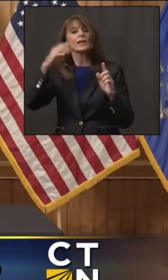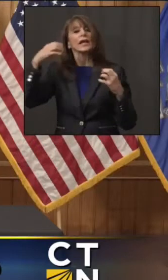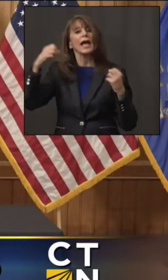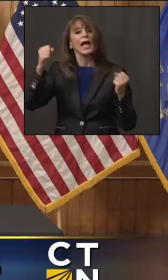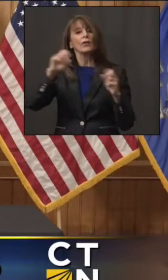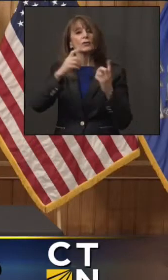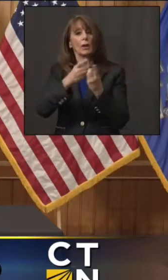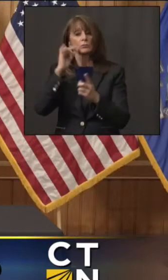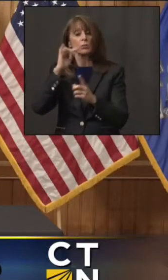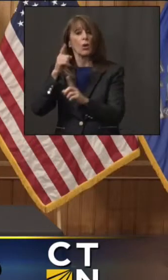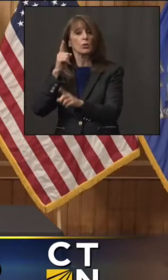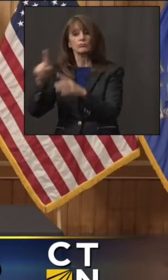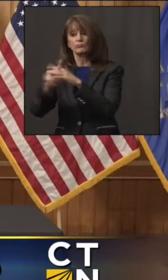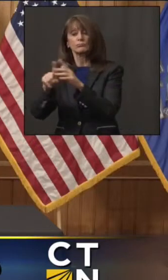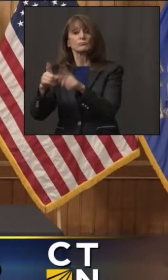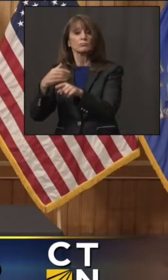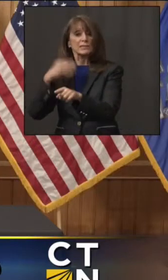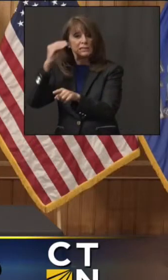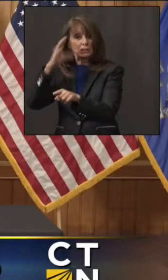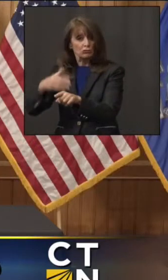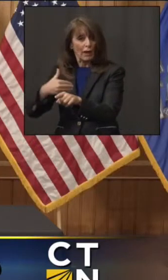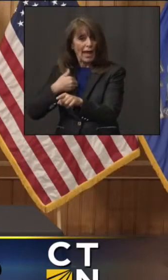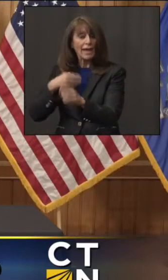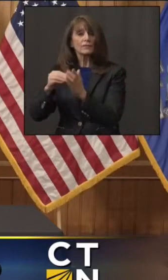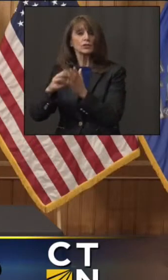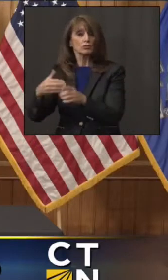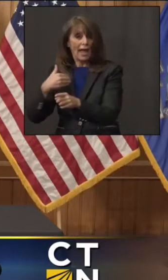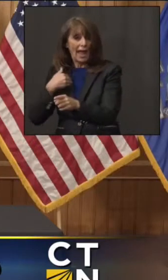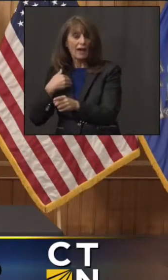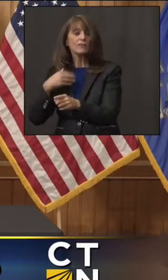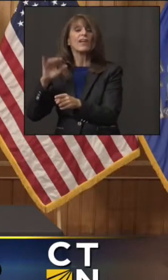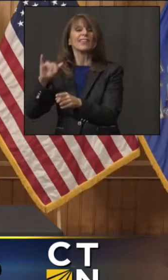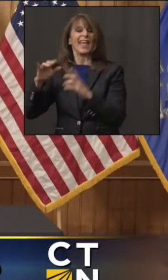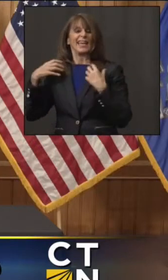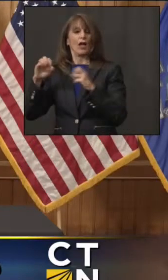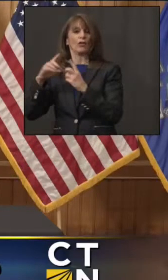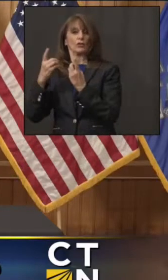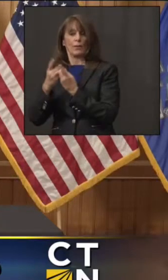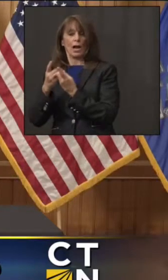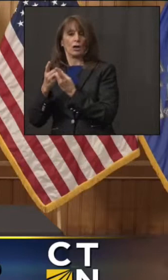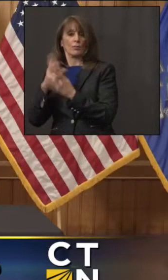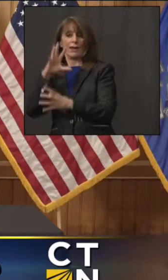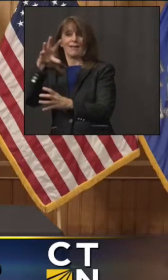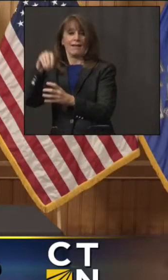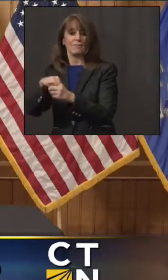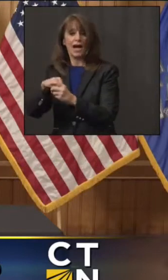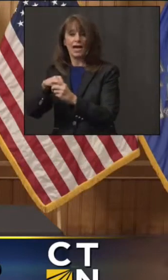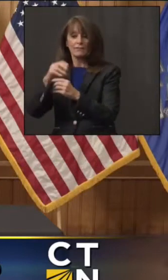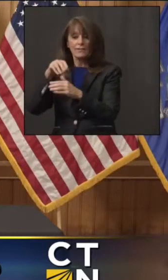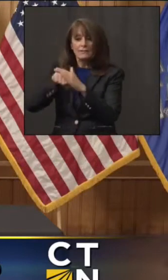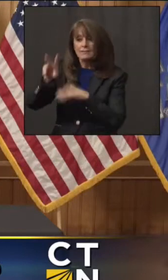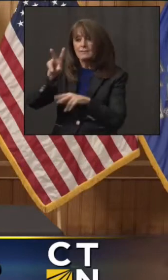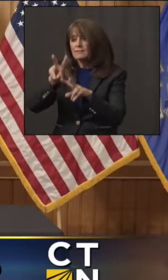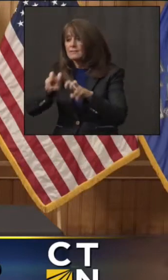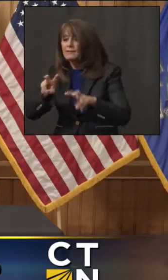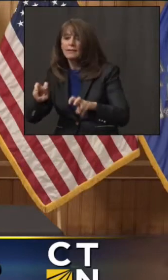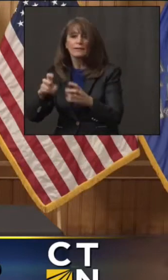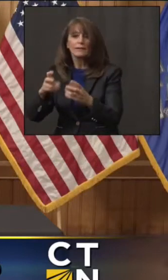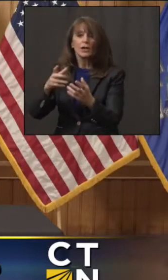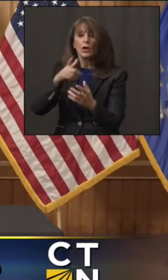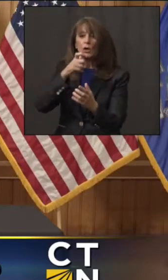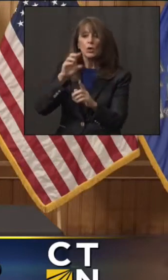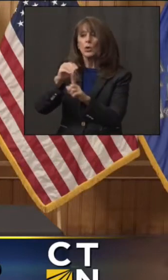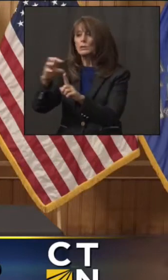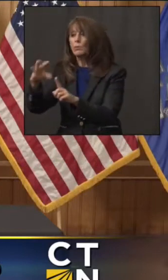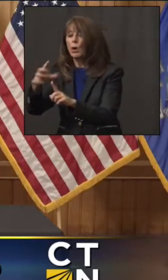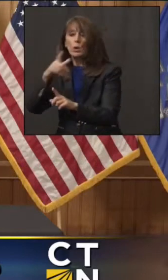there's a case with a teacher or a student, the health departments swing into action. They do the interviews, they figure out who's been exposed. And as Fran